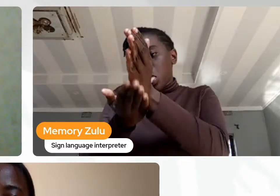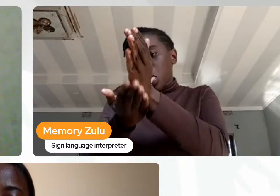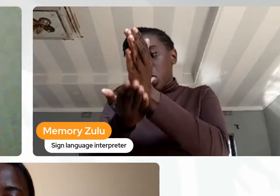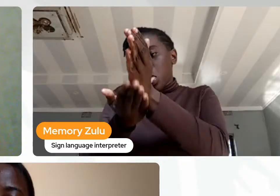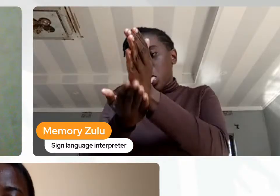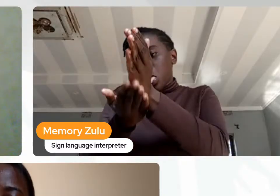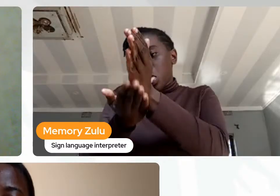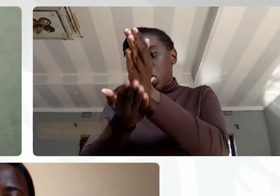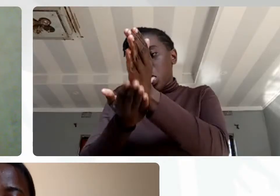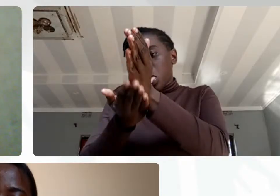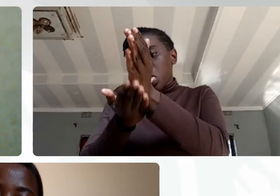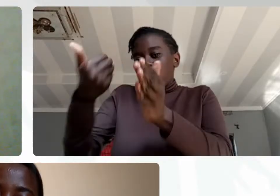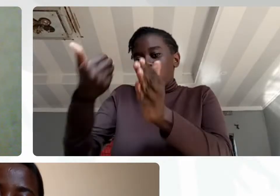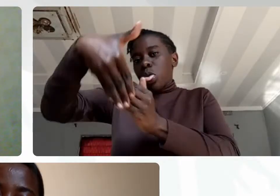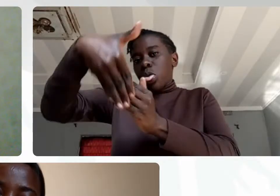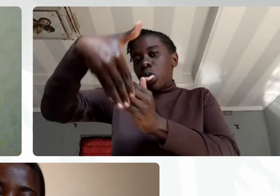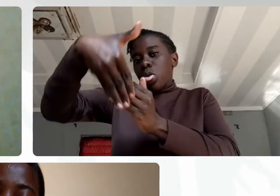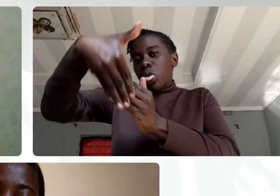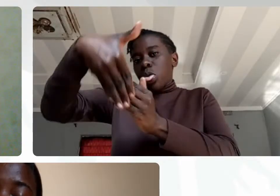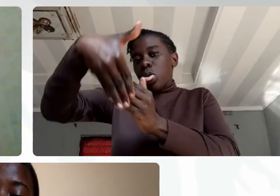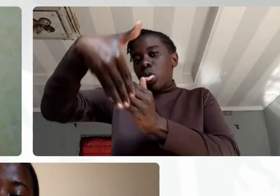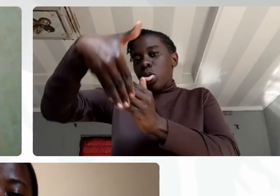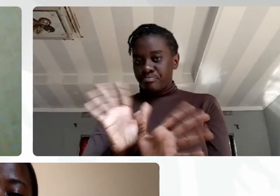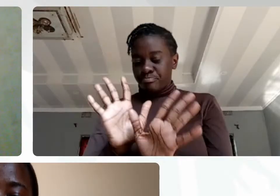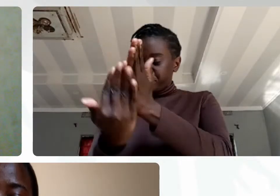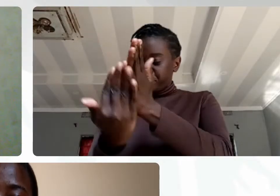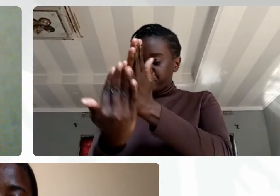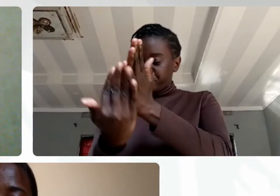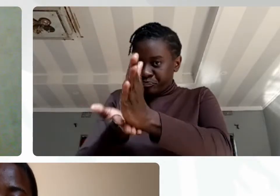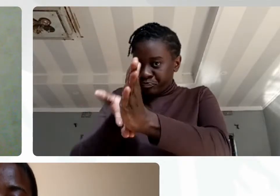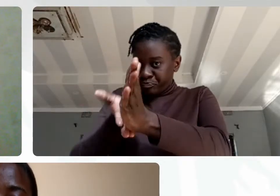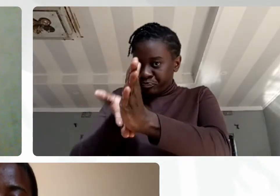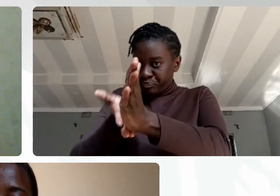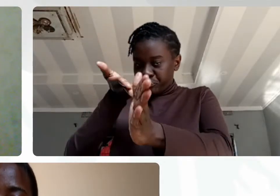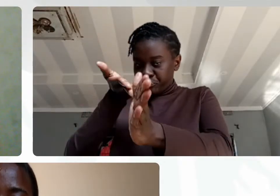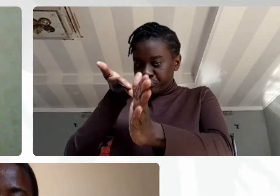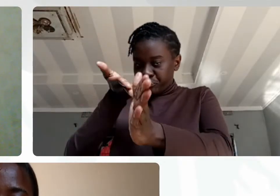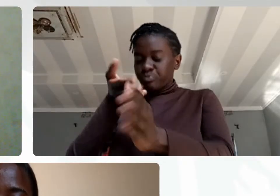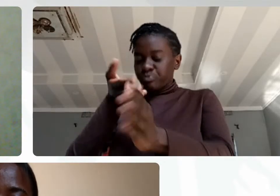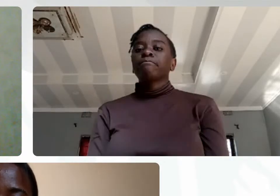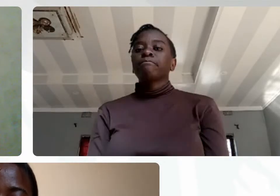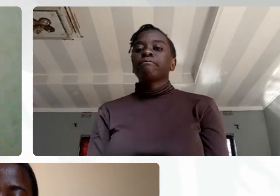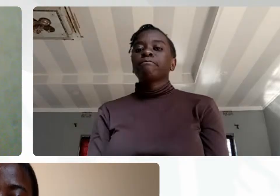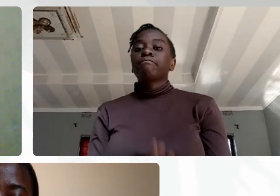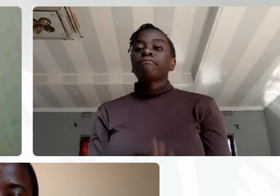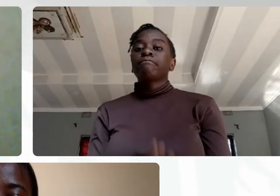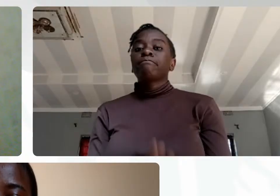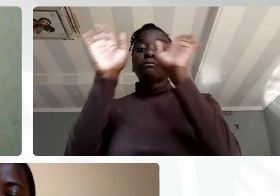Thank you so much for that, and I hope that's clear to Kimberly. Kimberly, I hope that was